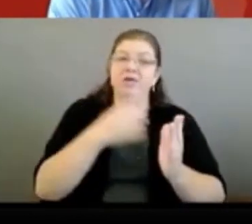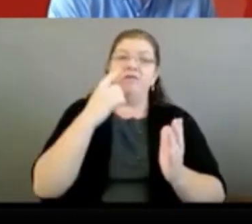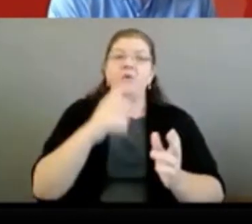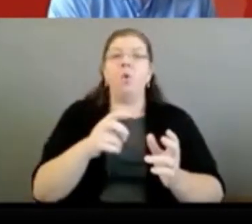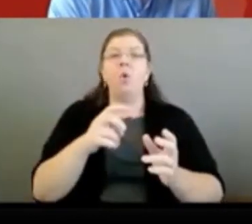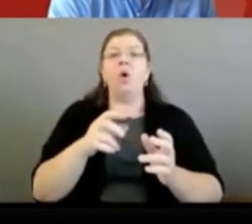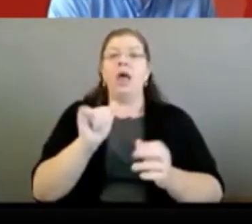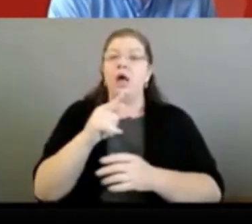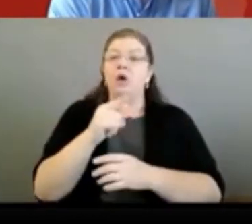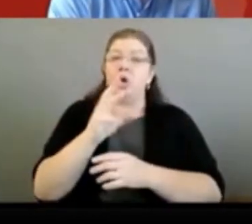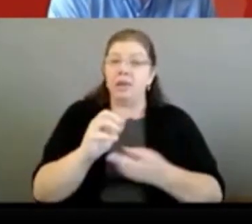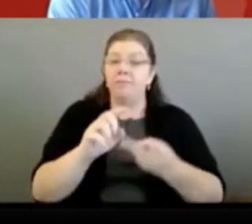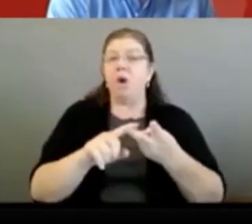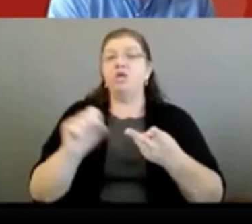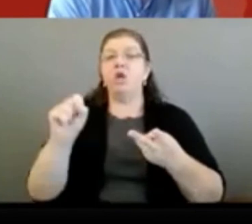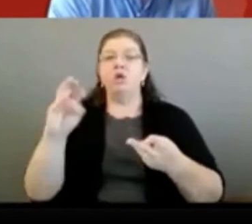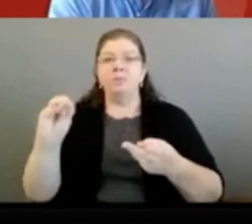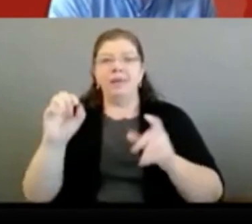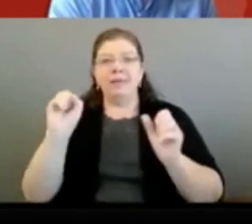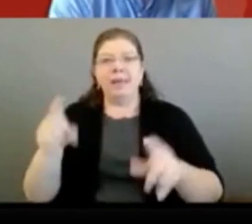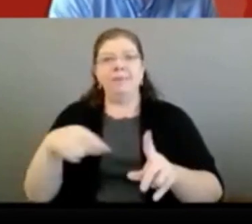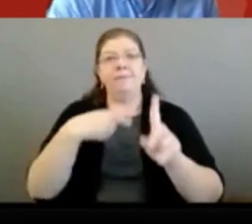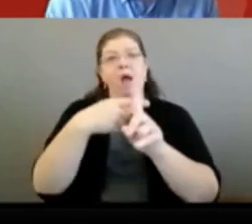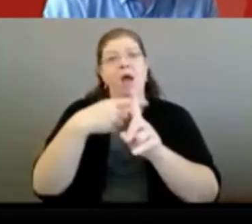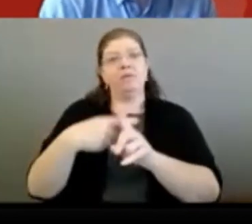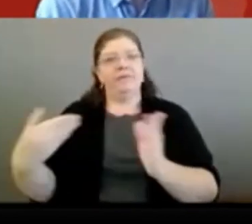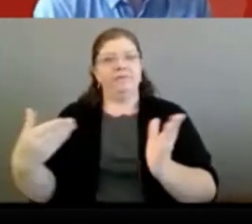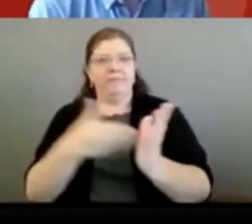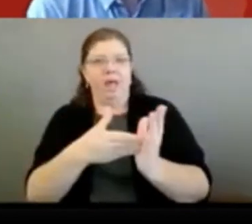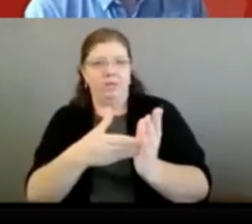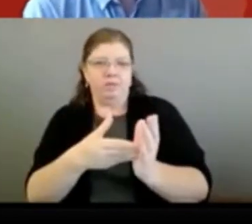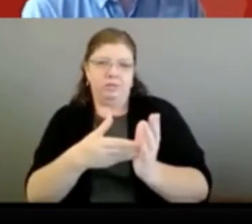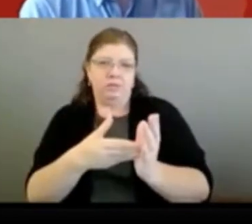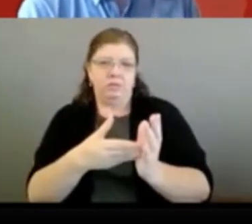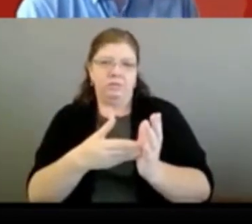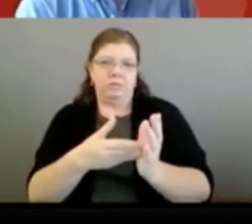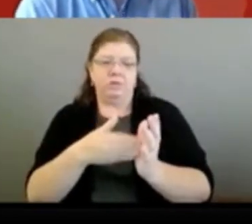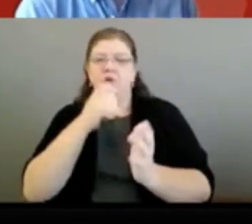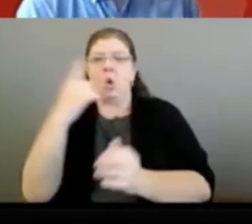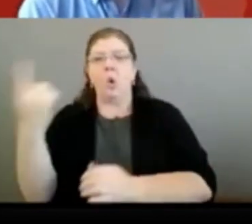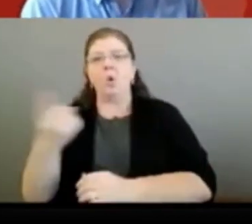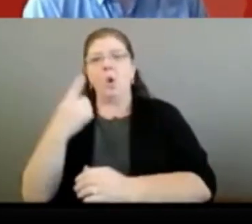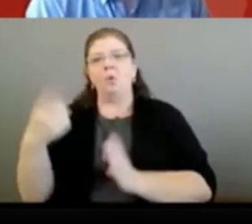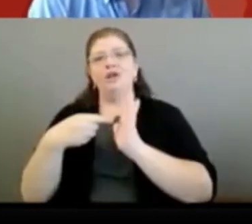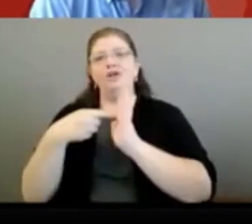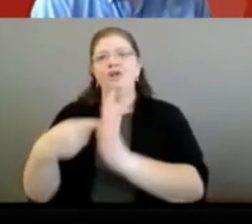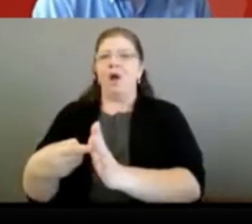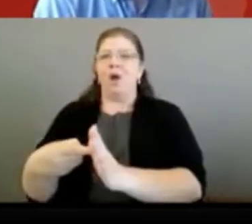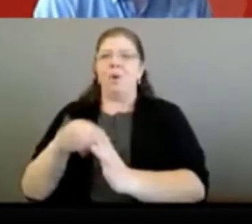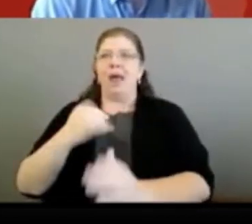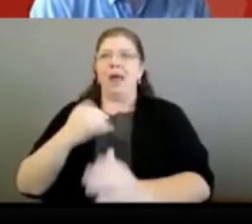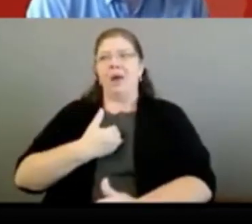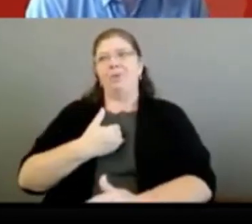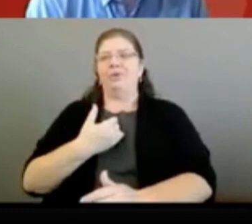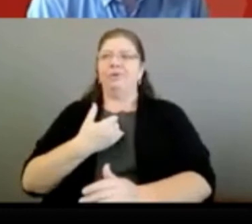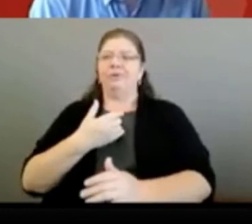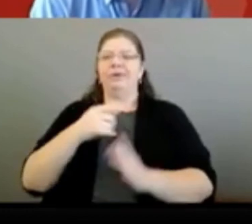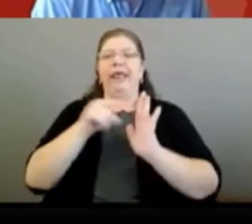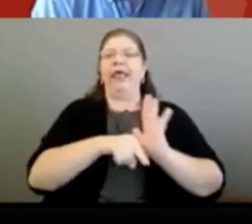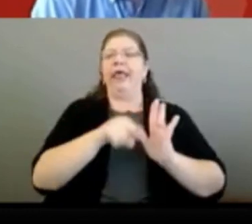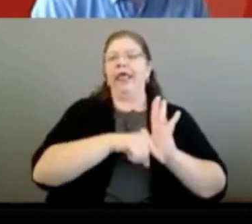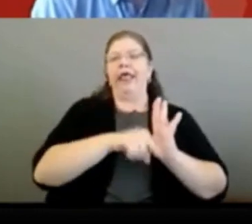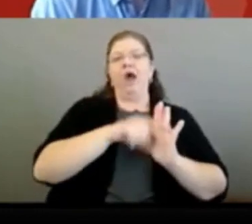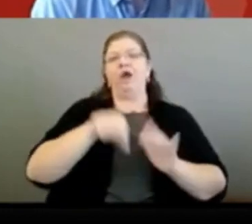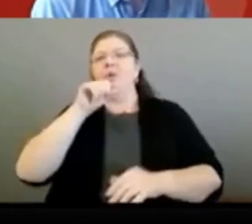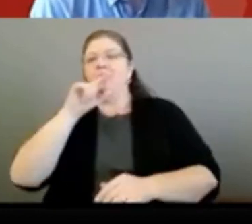for example, in social media accounts like positivity bias. We don't always show our dirty laundry on spaces like Twitter and